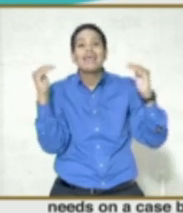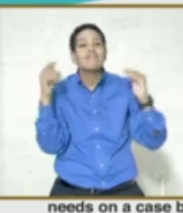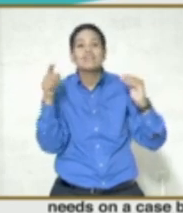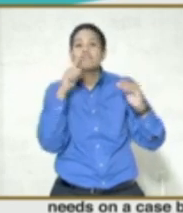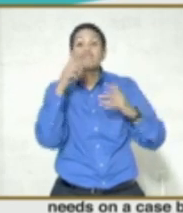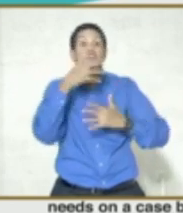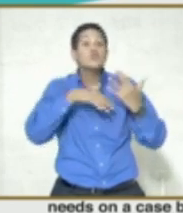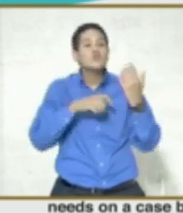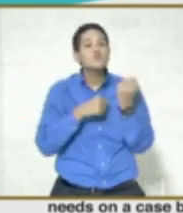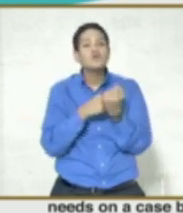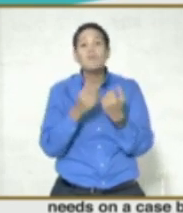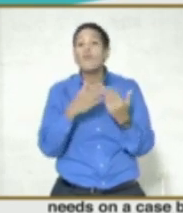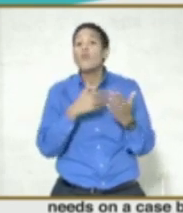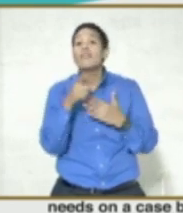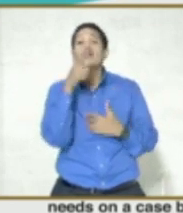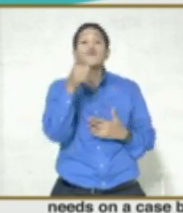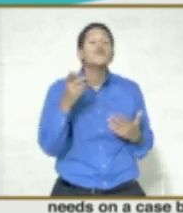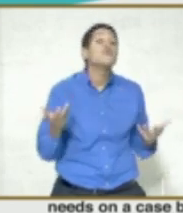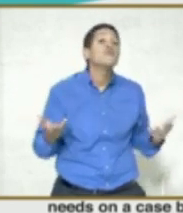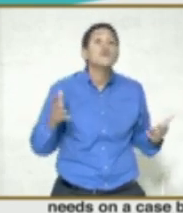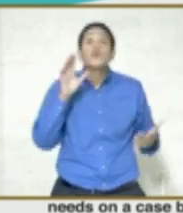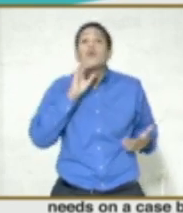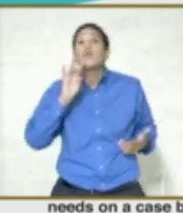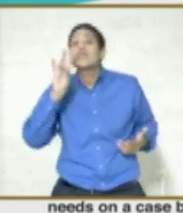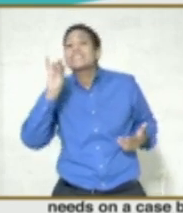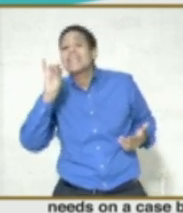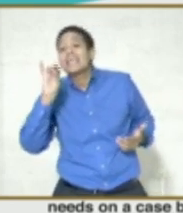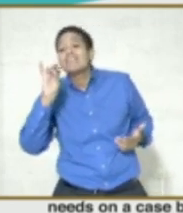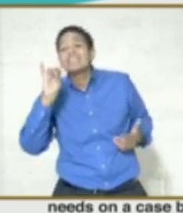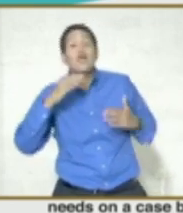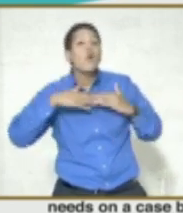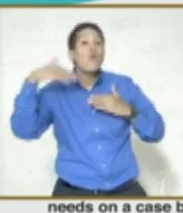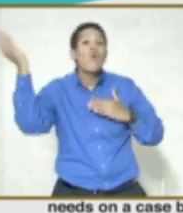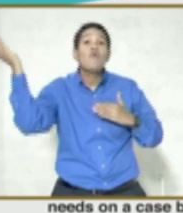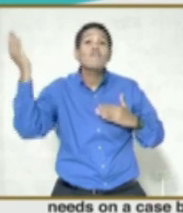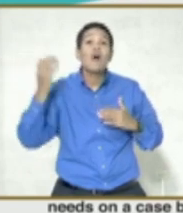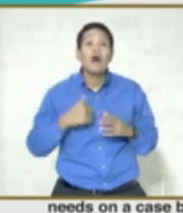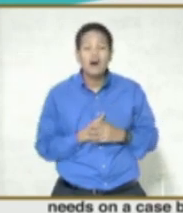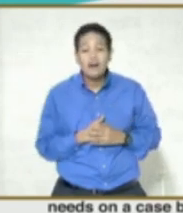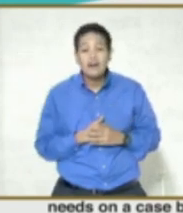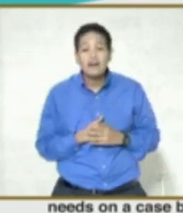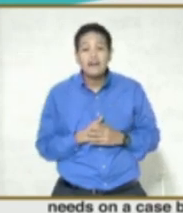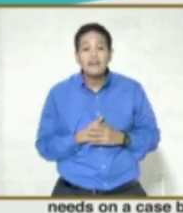the society, whether you are 70 and over or